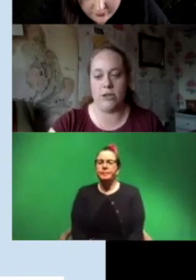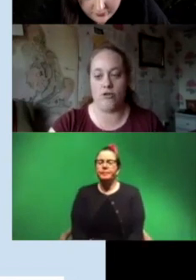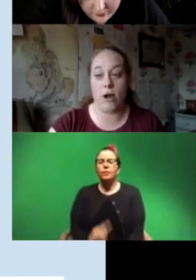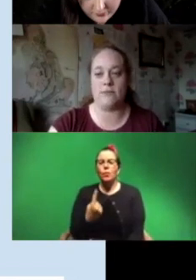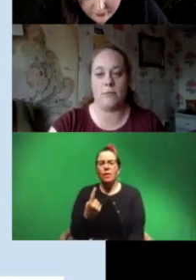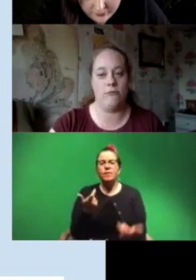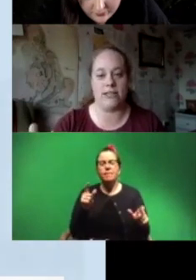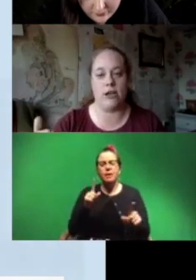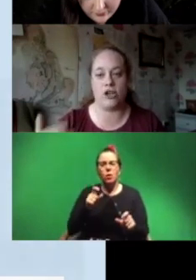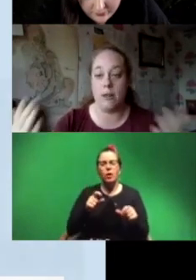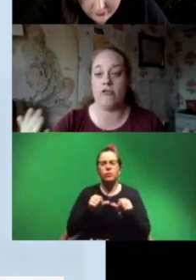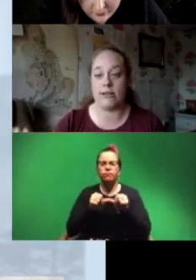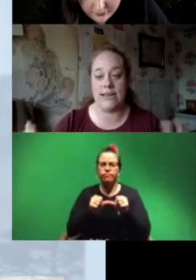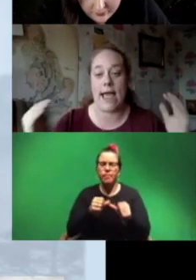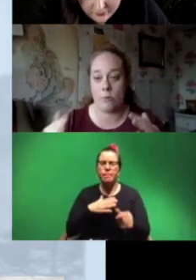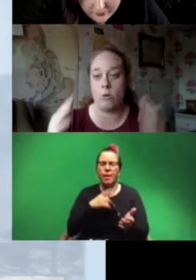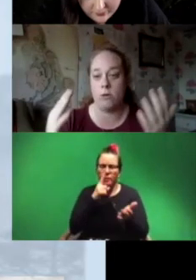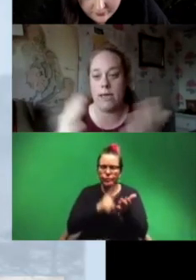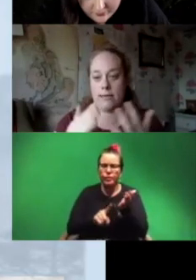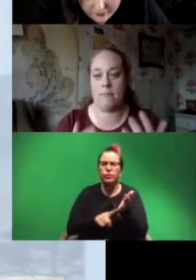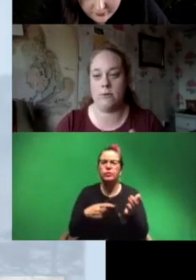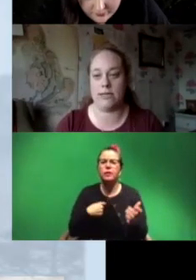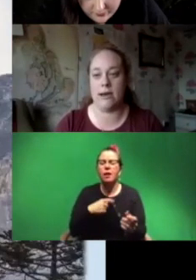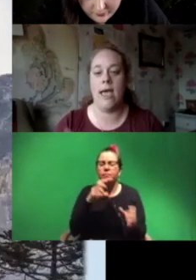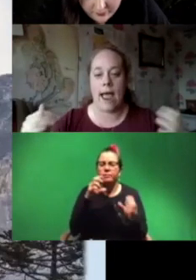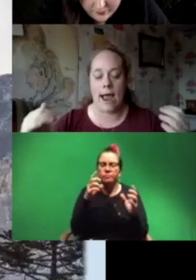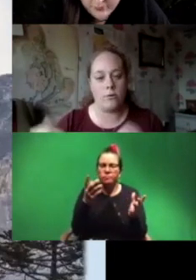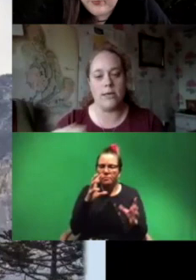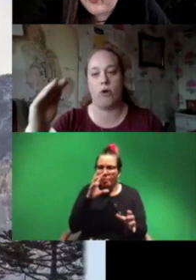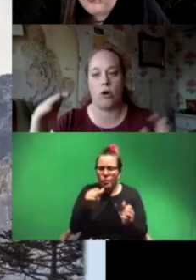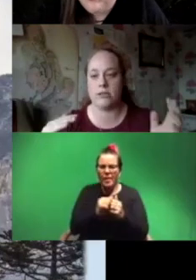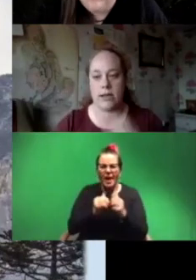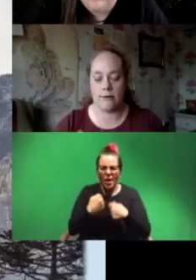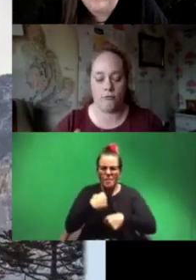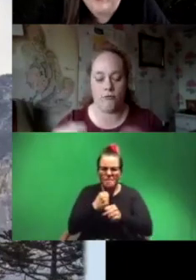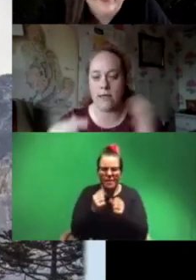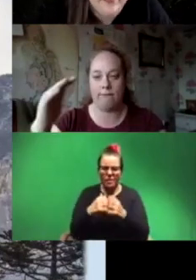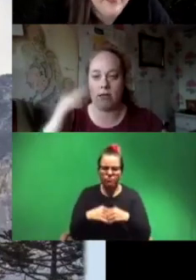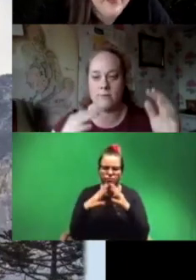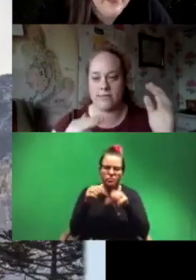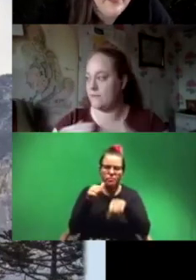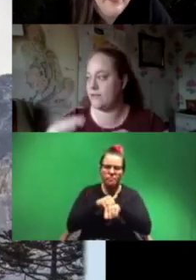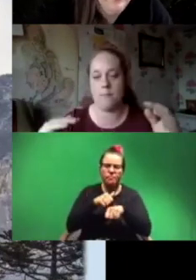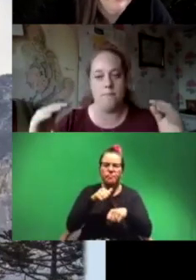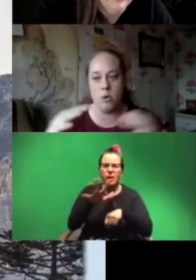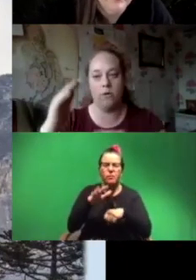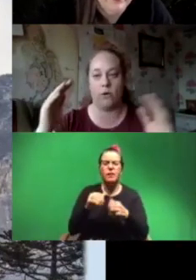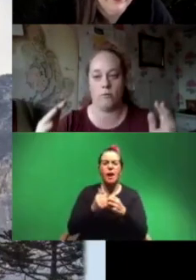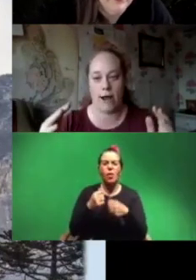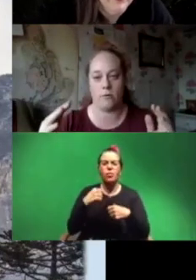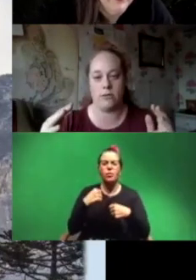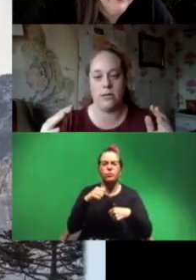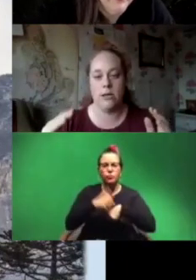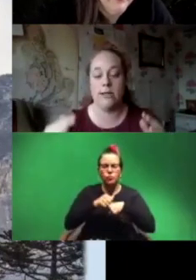questions that drives my research. I'm interested in how you make that mountain, how these rocks kind of reconfigure themselves and get moved